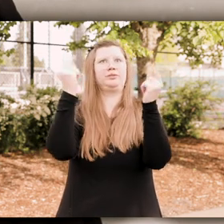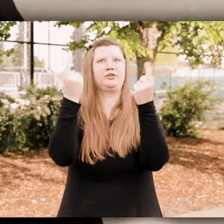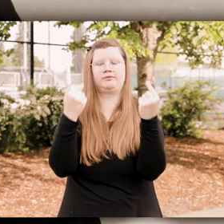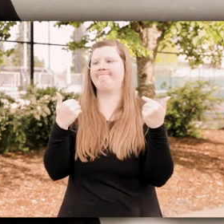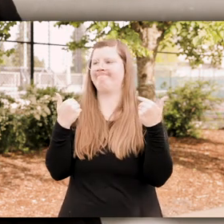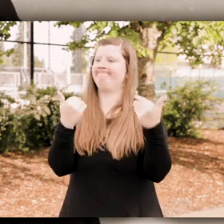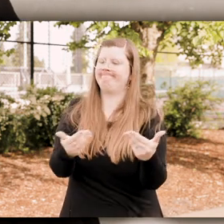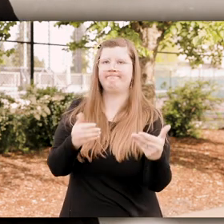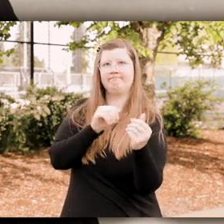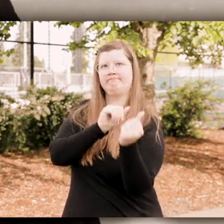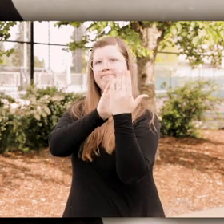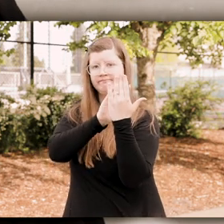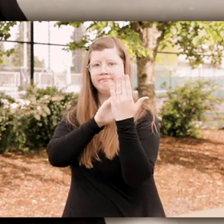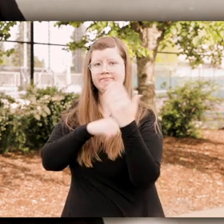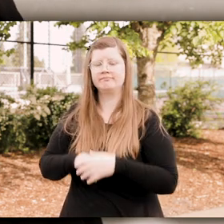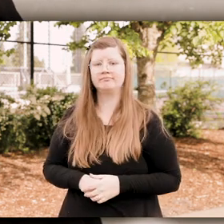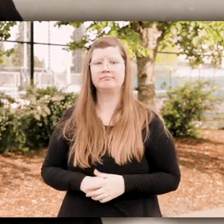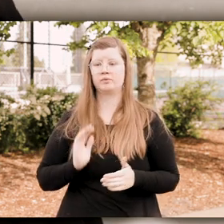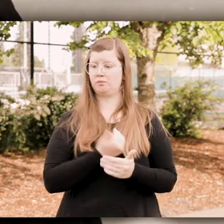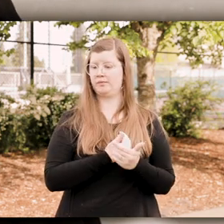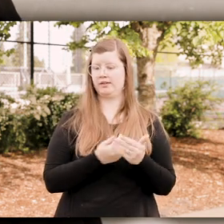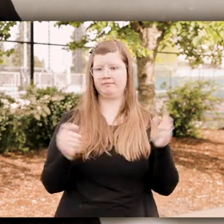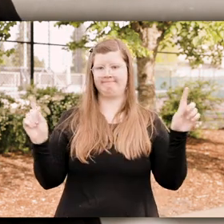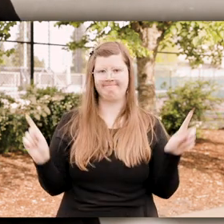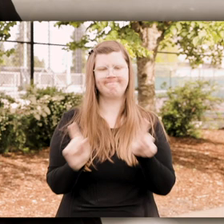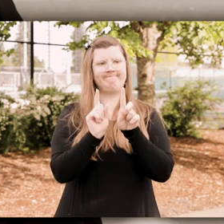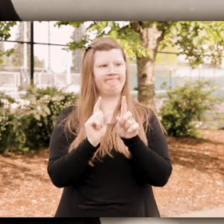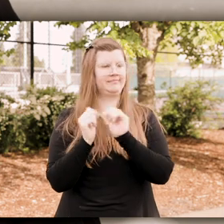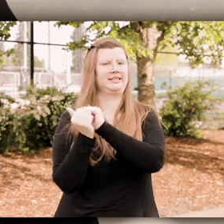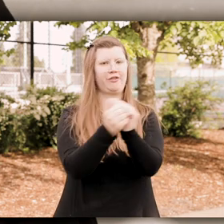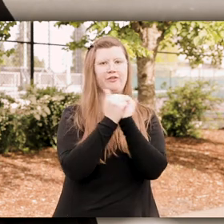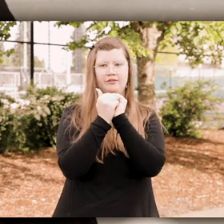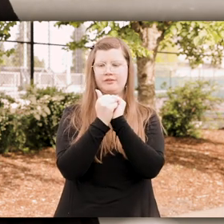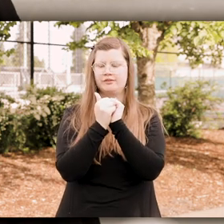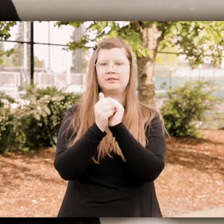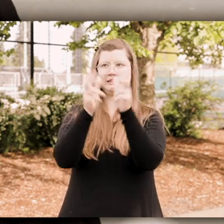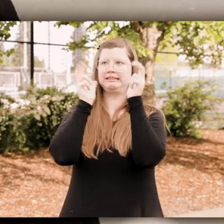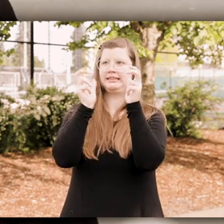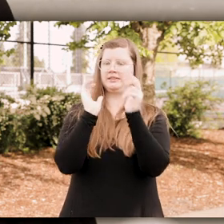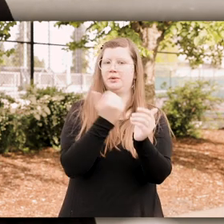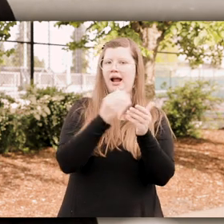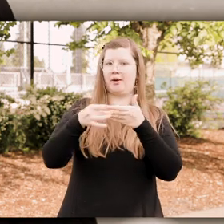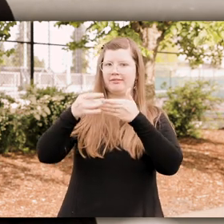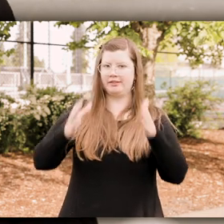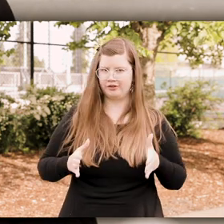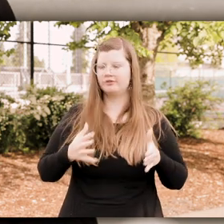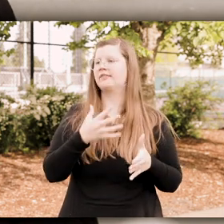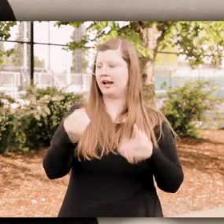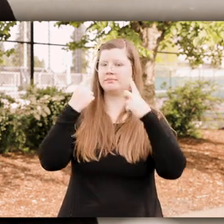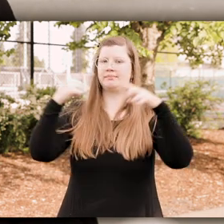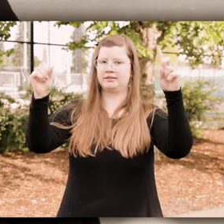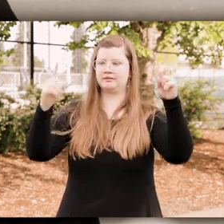together, listened to our leaders, and persevered. We did that together, and it's something all of you should be